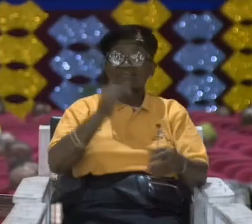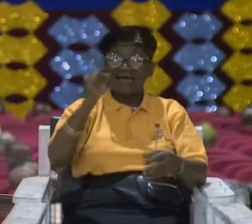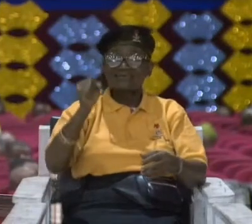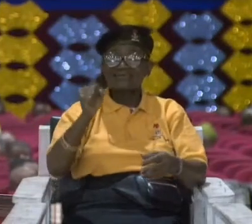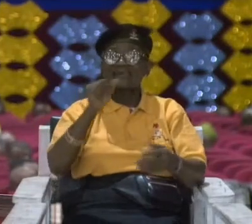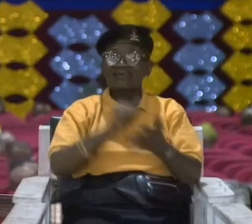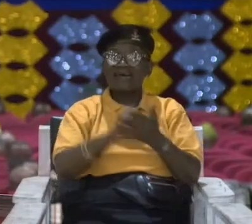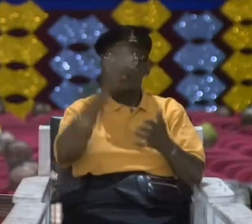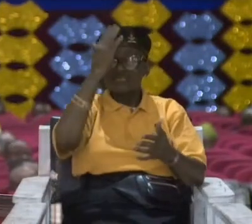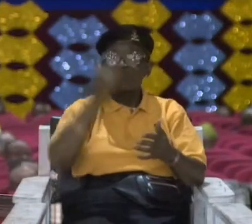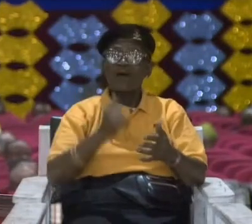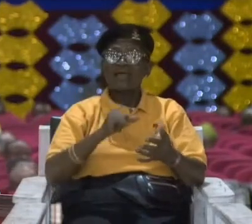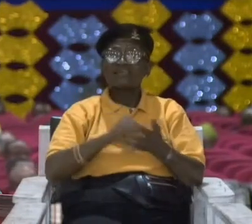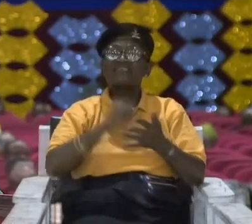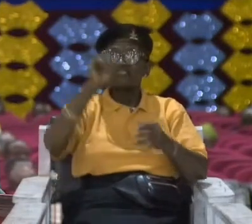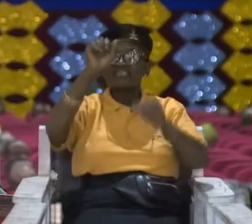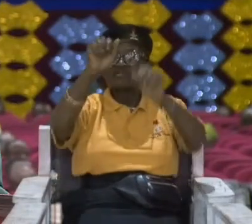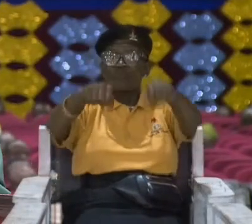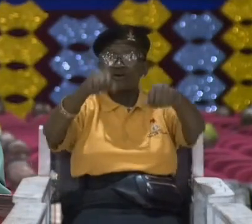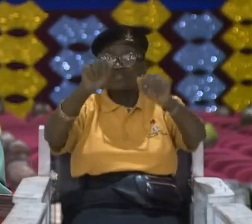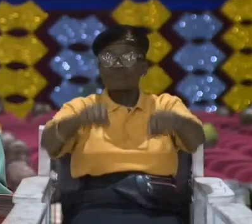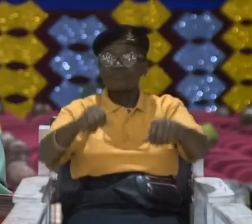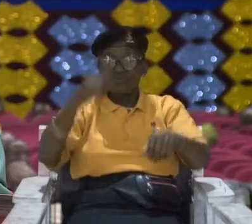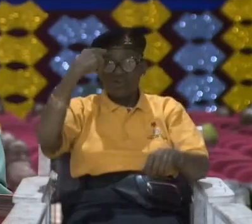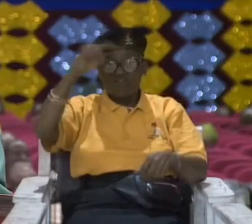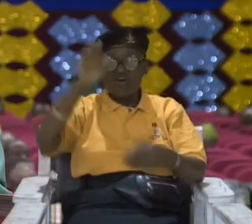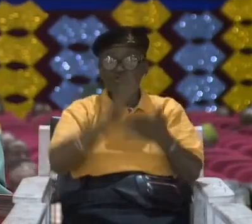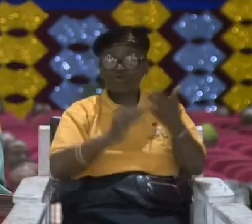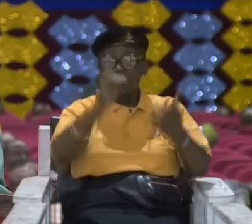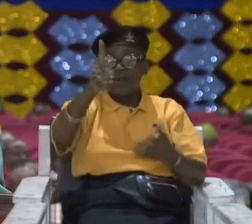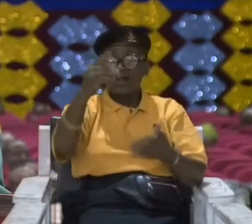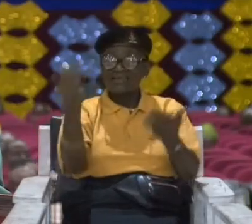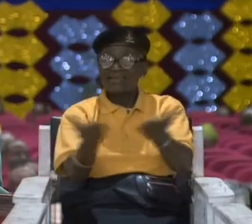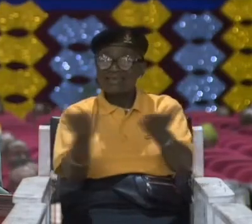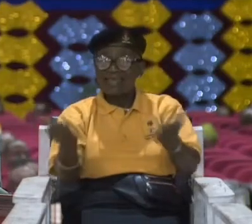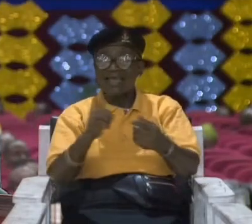it is possible for someone to be here tonight.